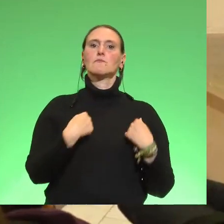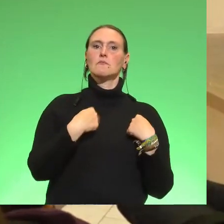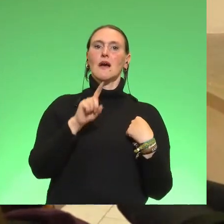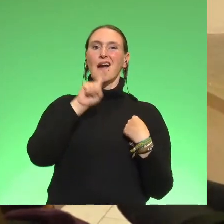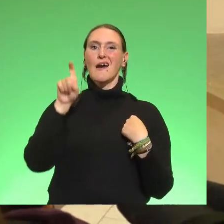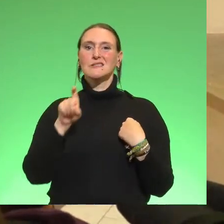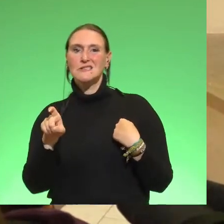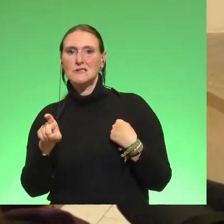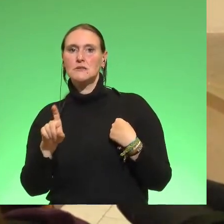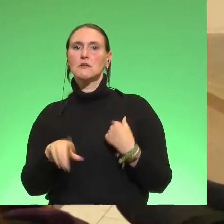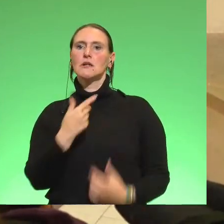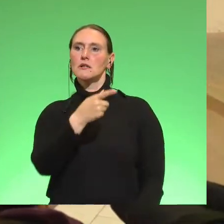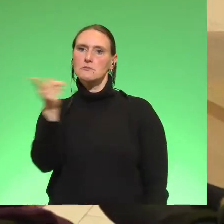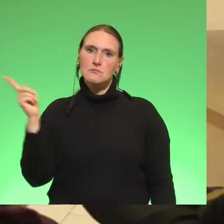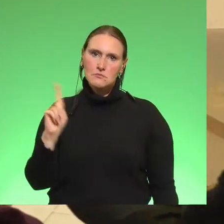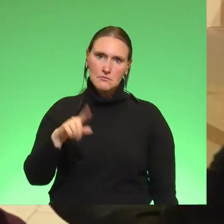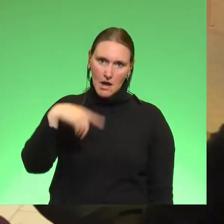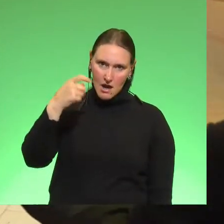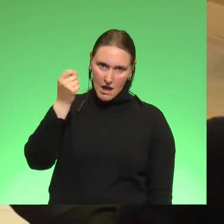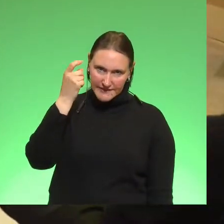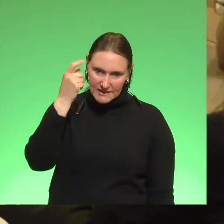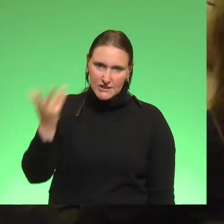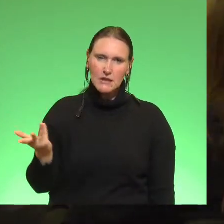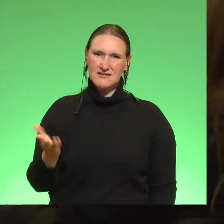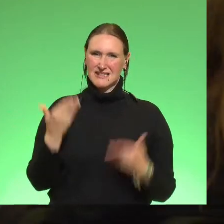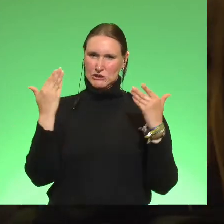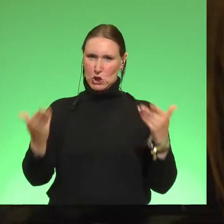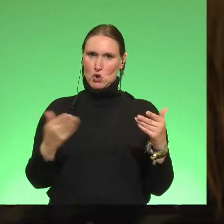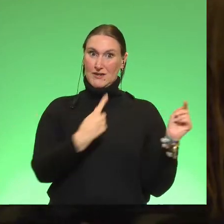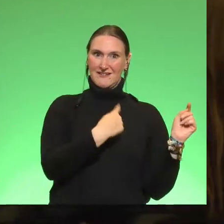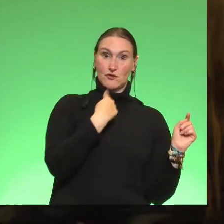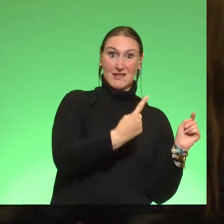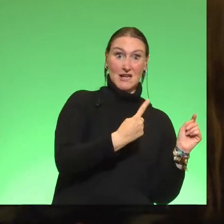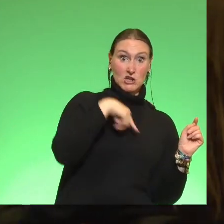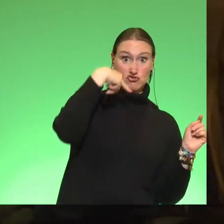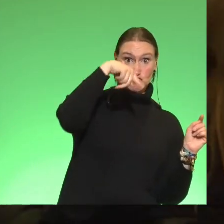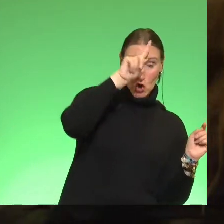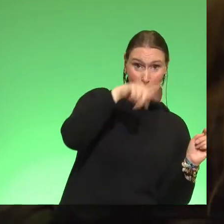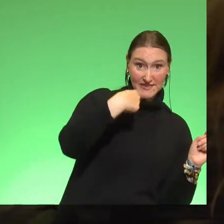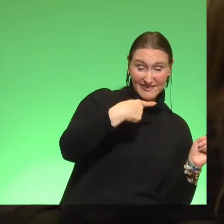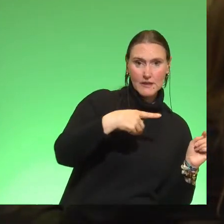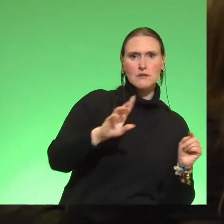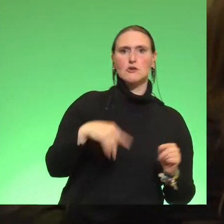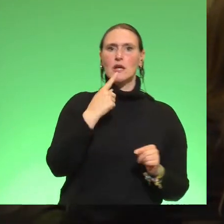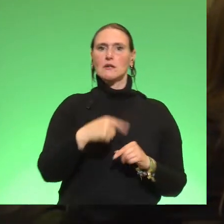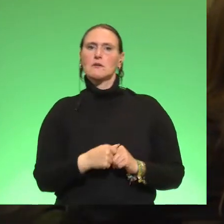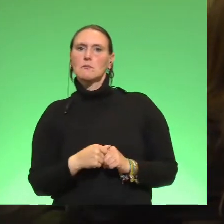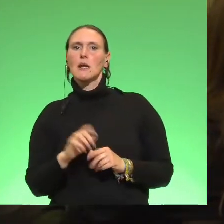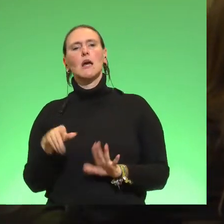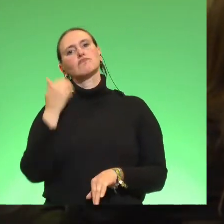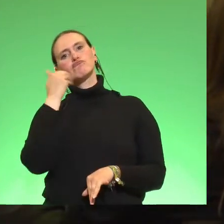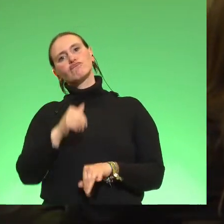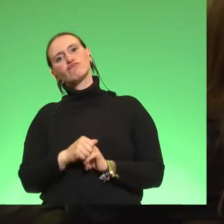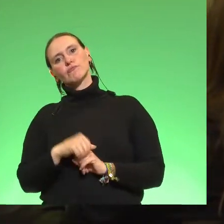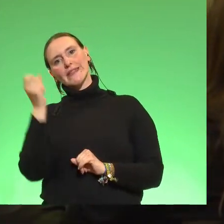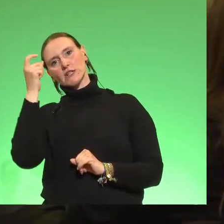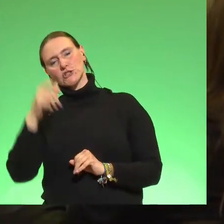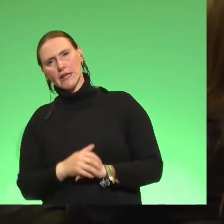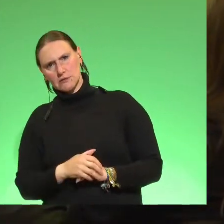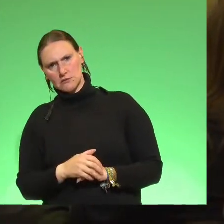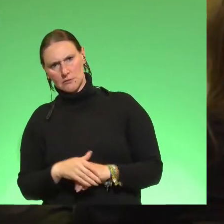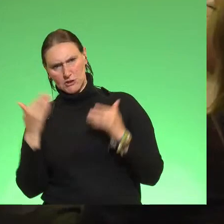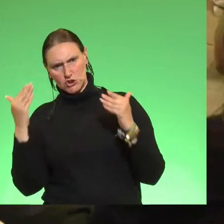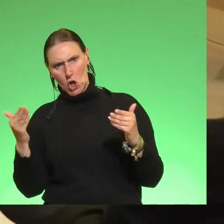understanding. So while apologizing, it is still a way to ask to subordinate. This is kind of like, I